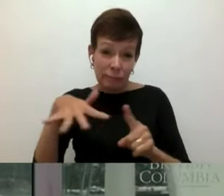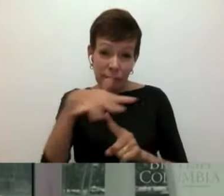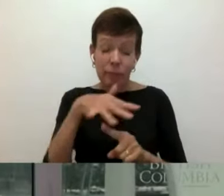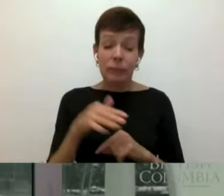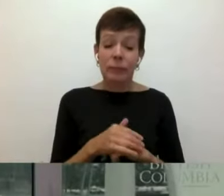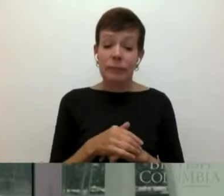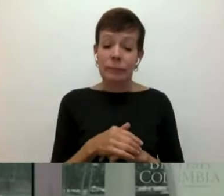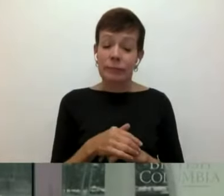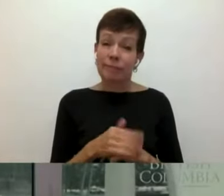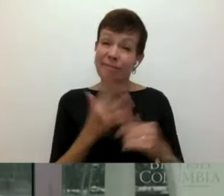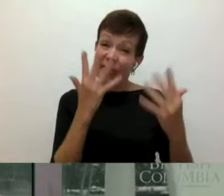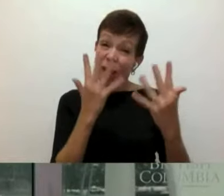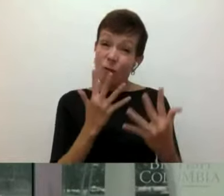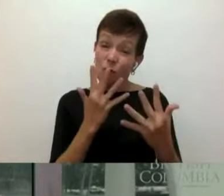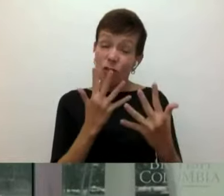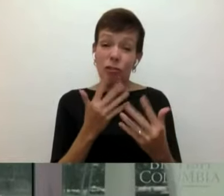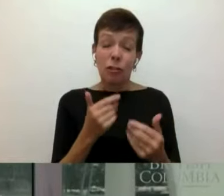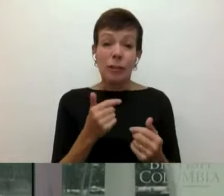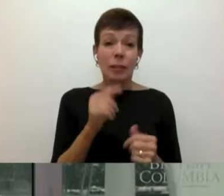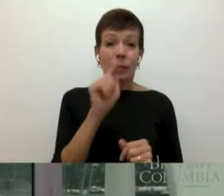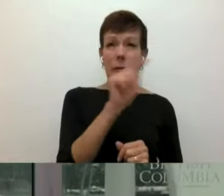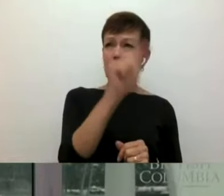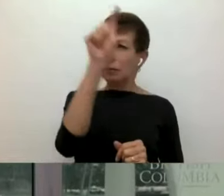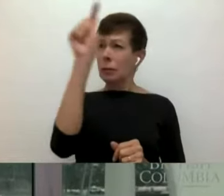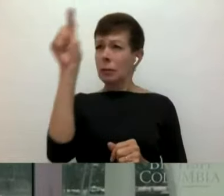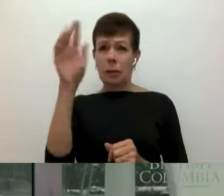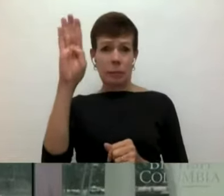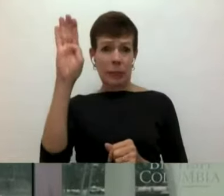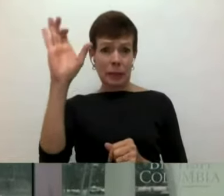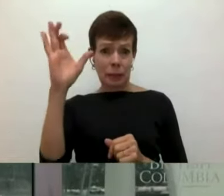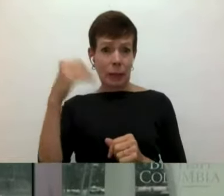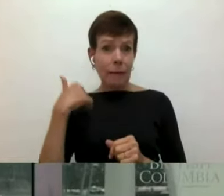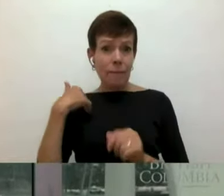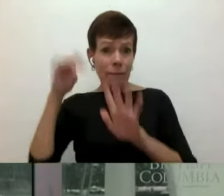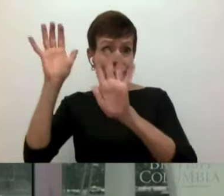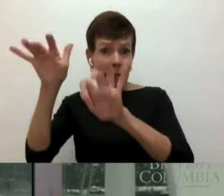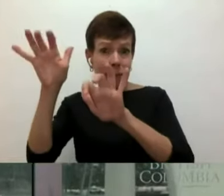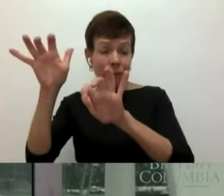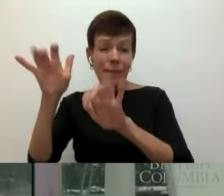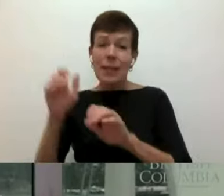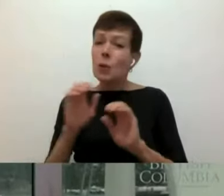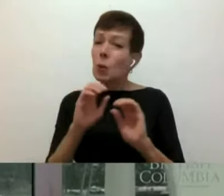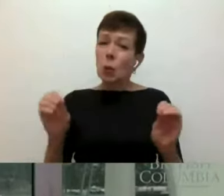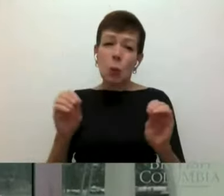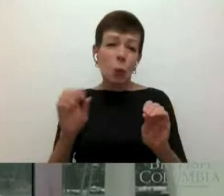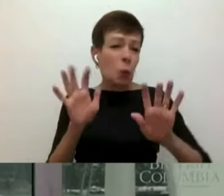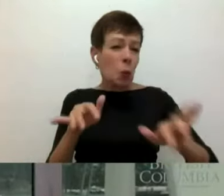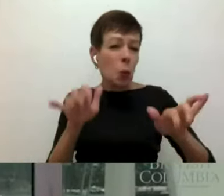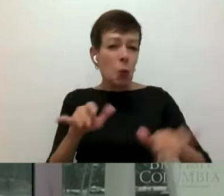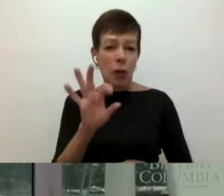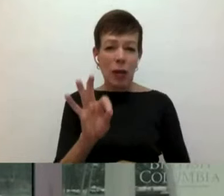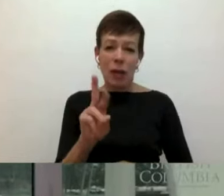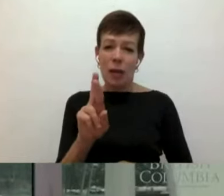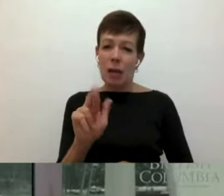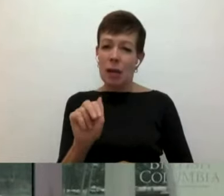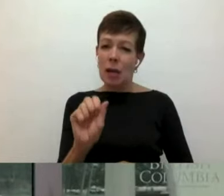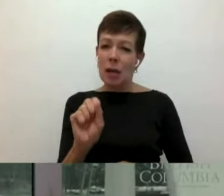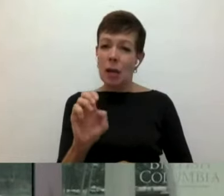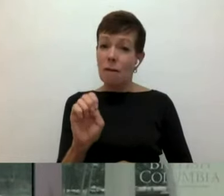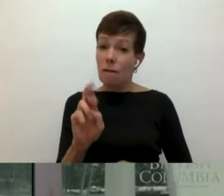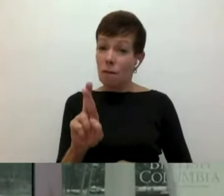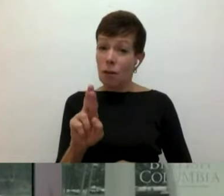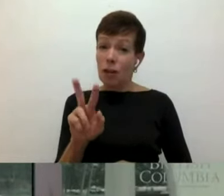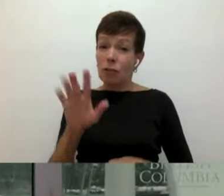wildfire as of Monday. Unfortunately, the rain that some parts of British Columbia are seeing didn't come into the